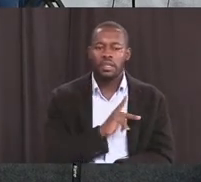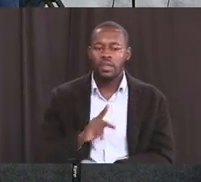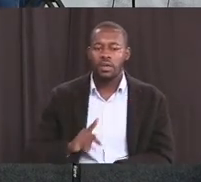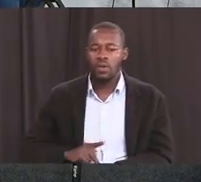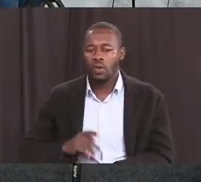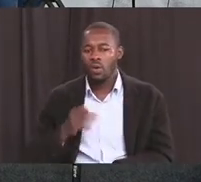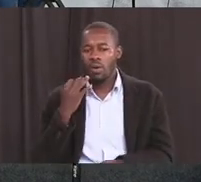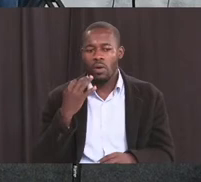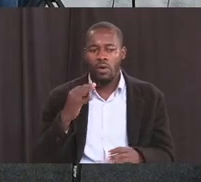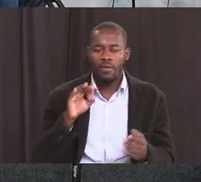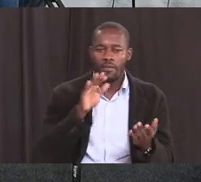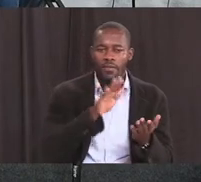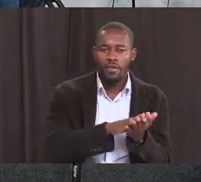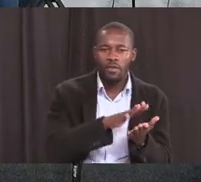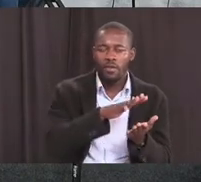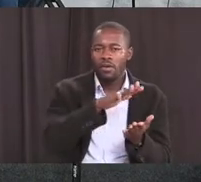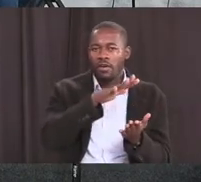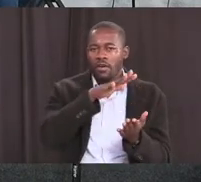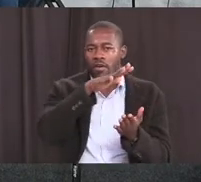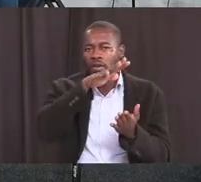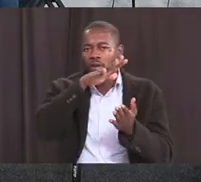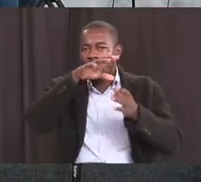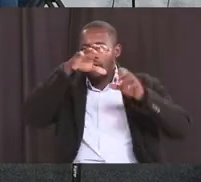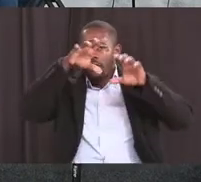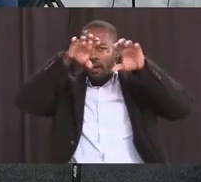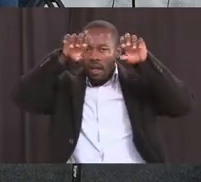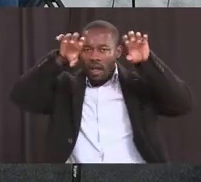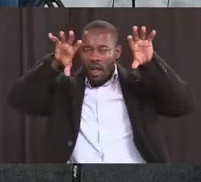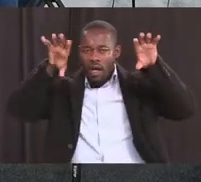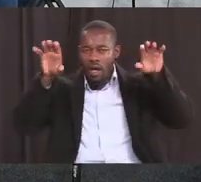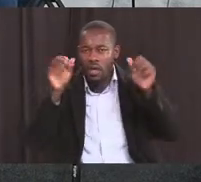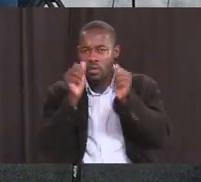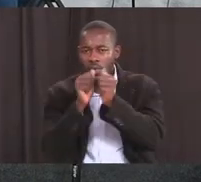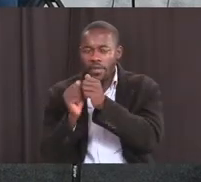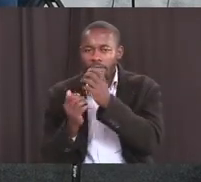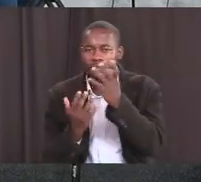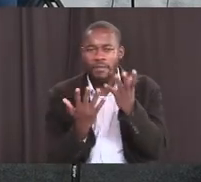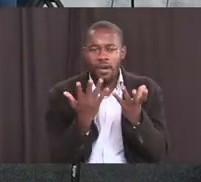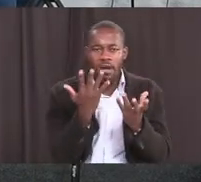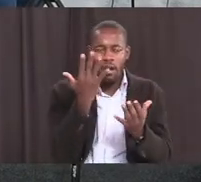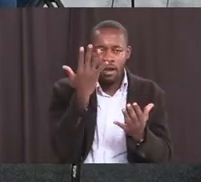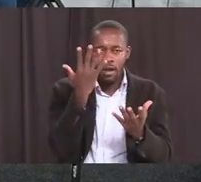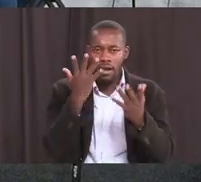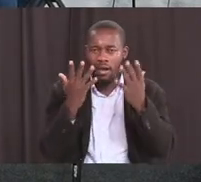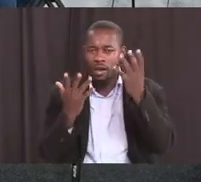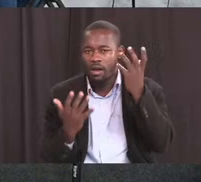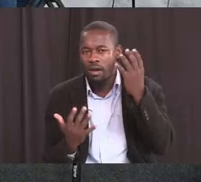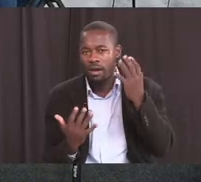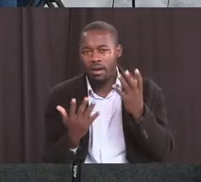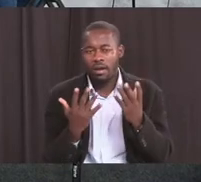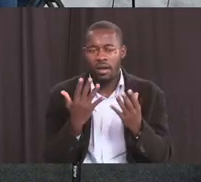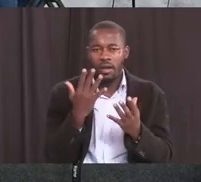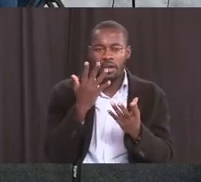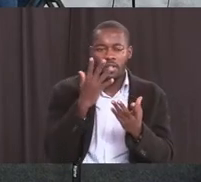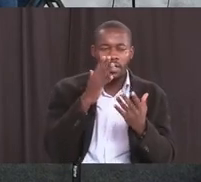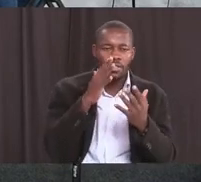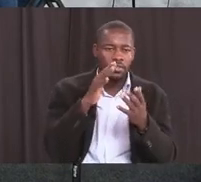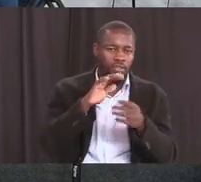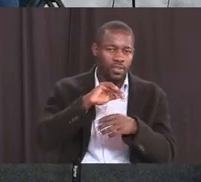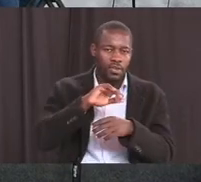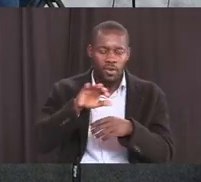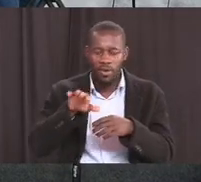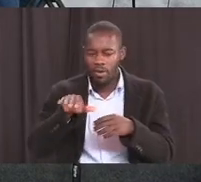coming on the clouds with fire. The whole earth shakes, the whole